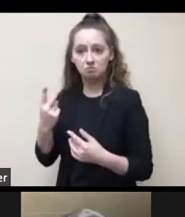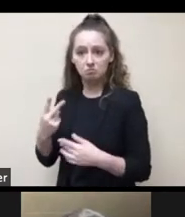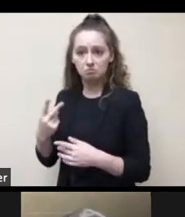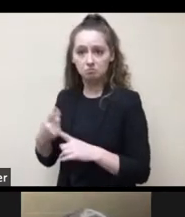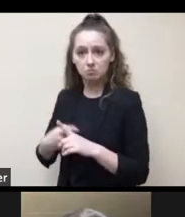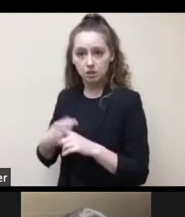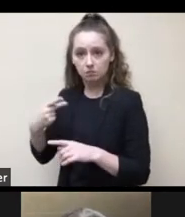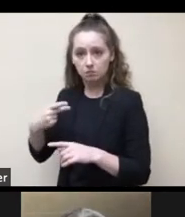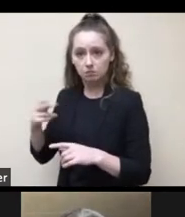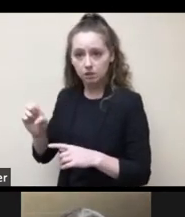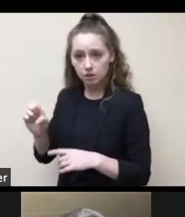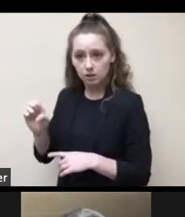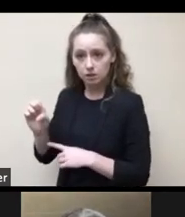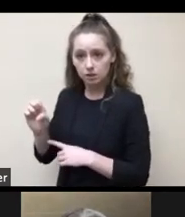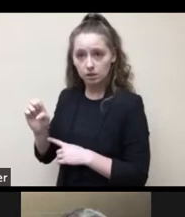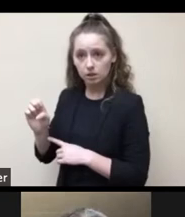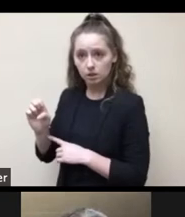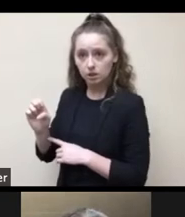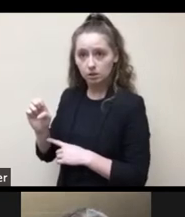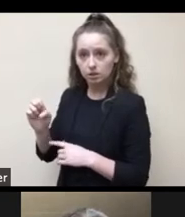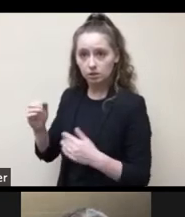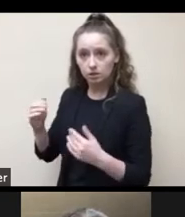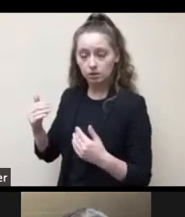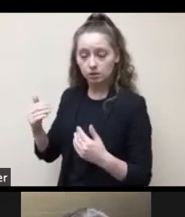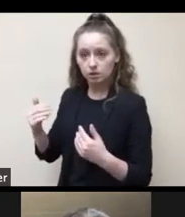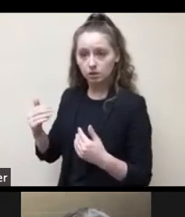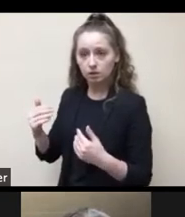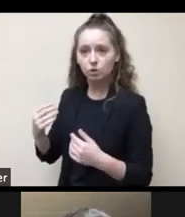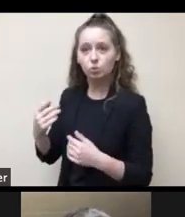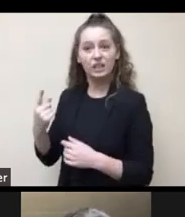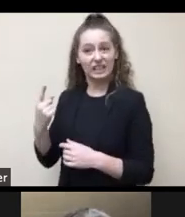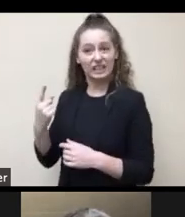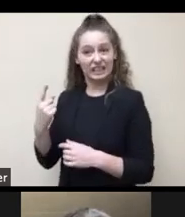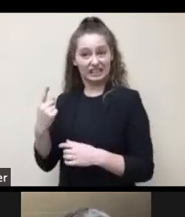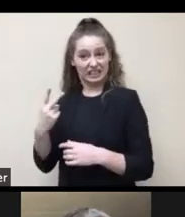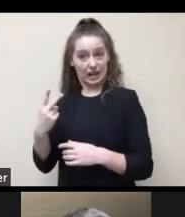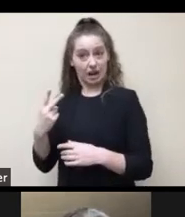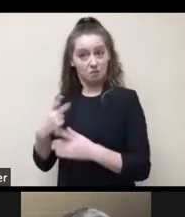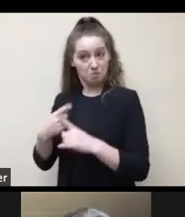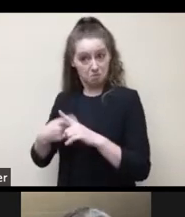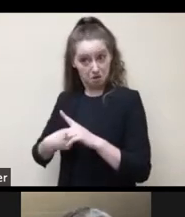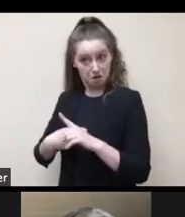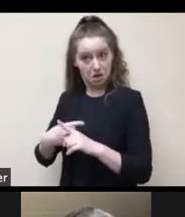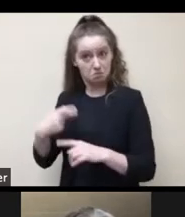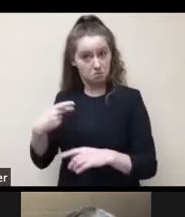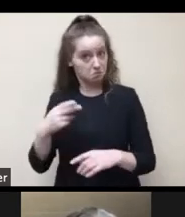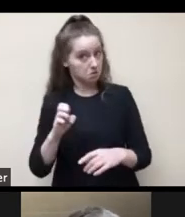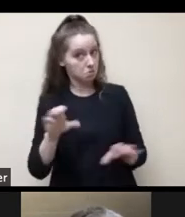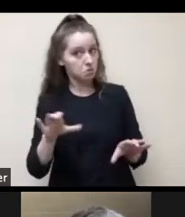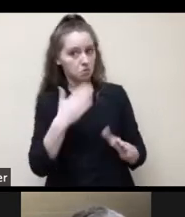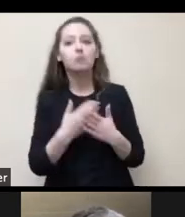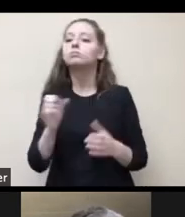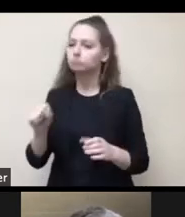We all have one civilian. You said several months of PPE, huh? We're doing well. Yeah, we do well. Good.